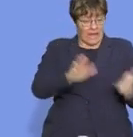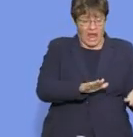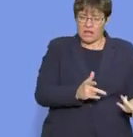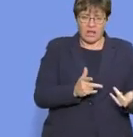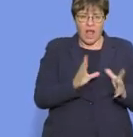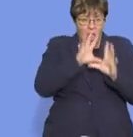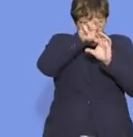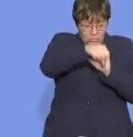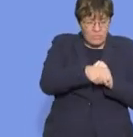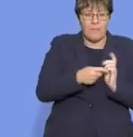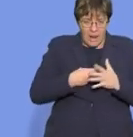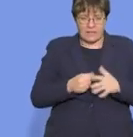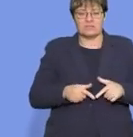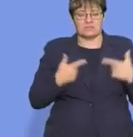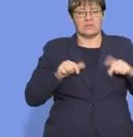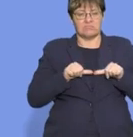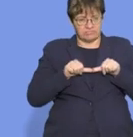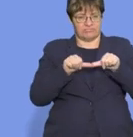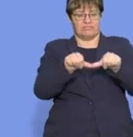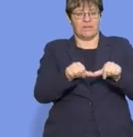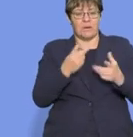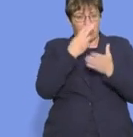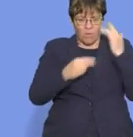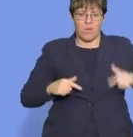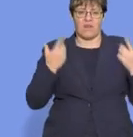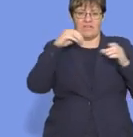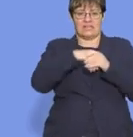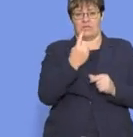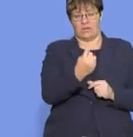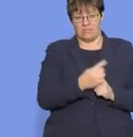them and helping them to survive.